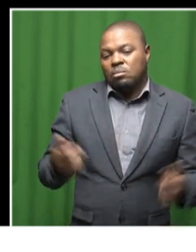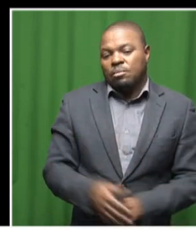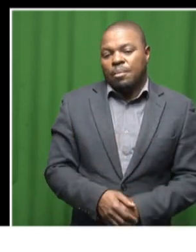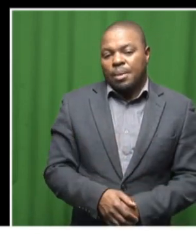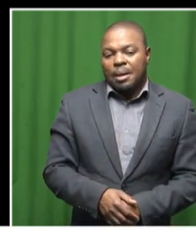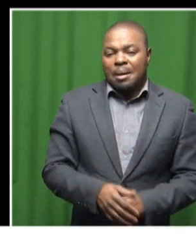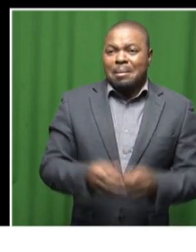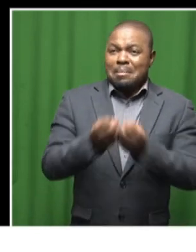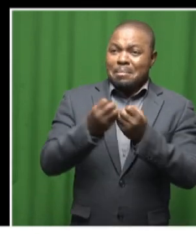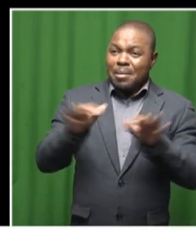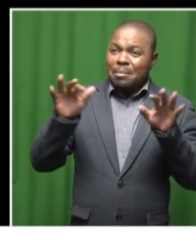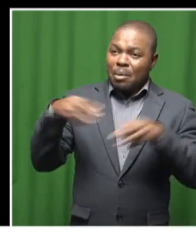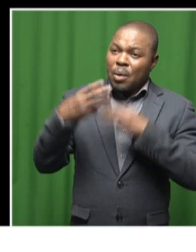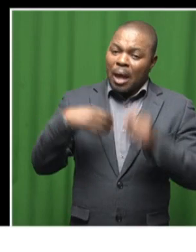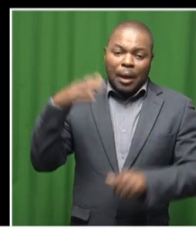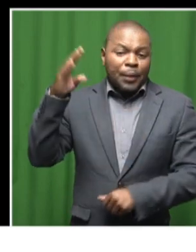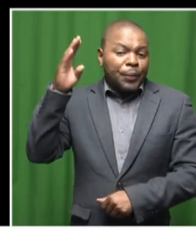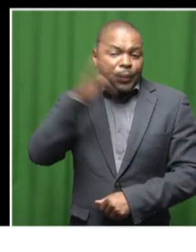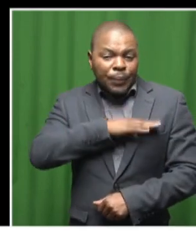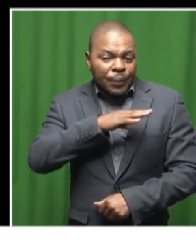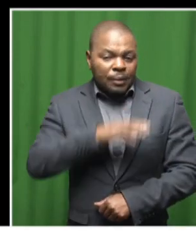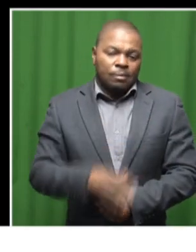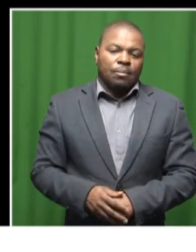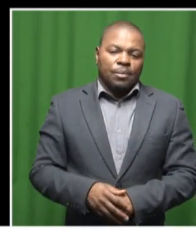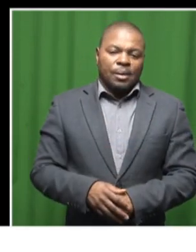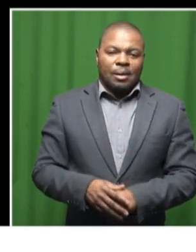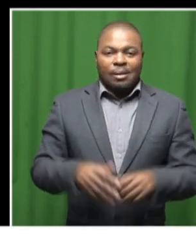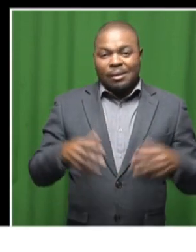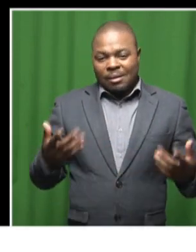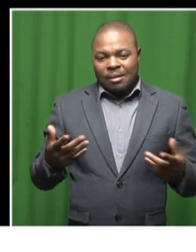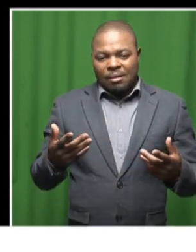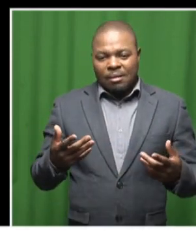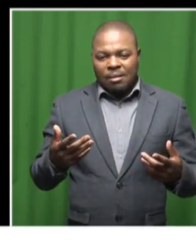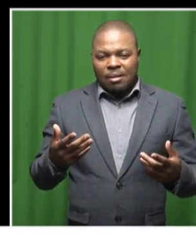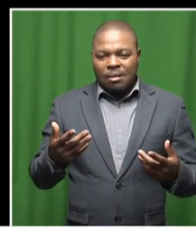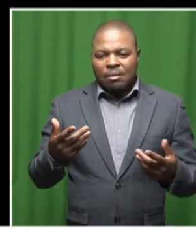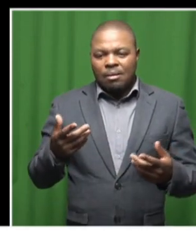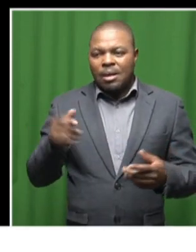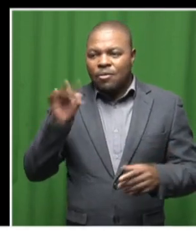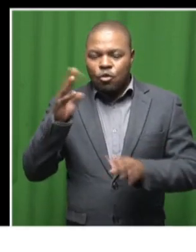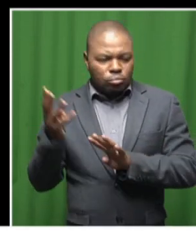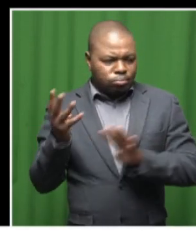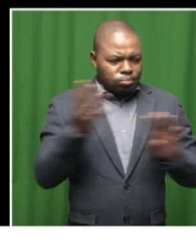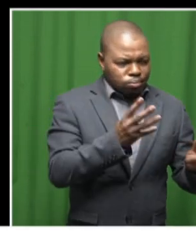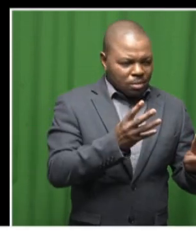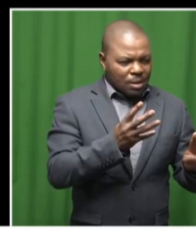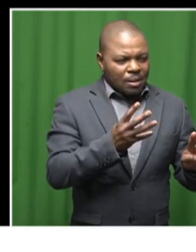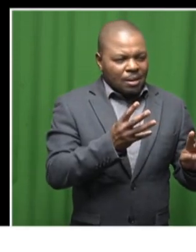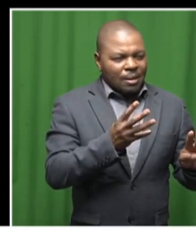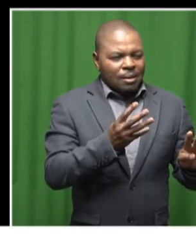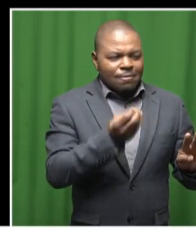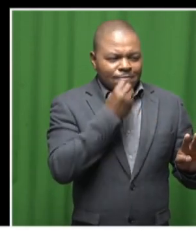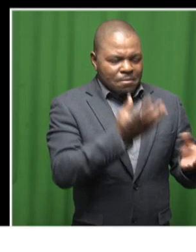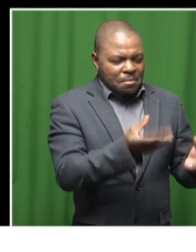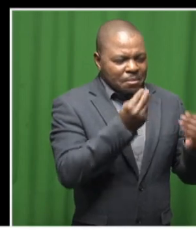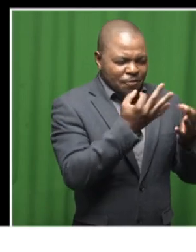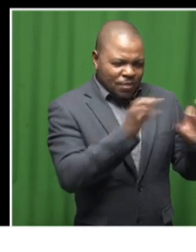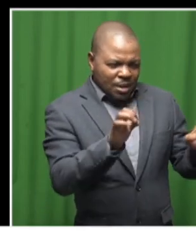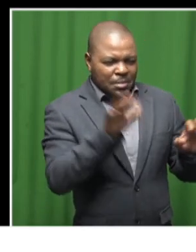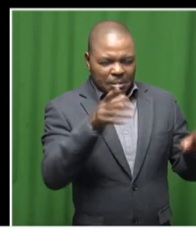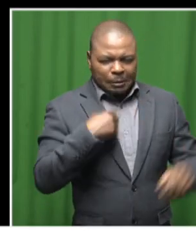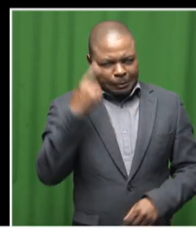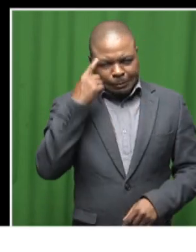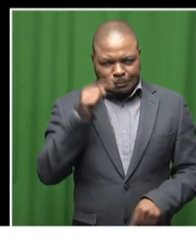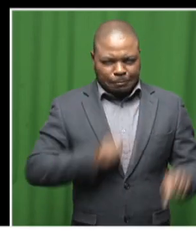know. Many people are not working. So as opposed to actually going to get your helping, people would actually rather stay away because you don't want